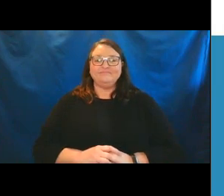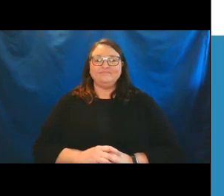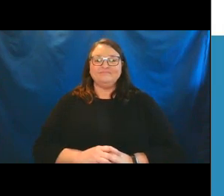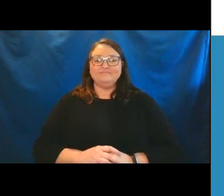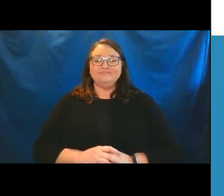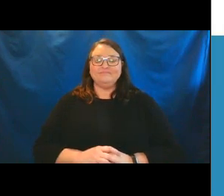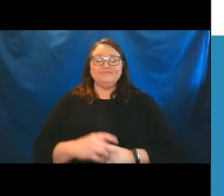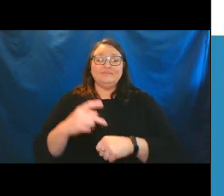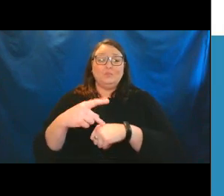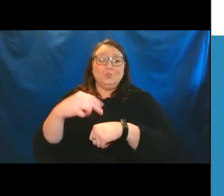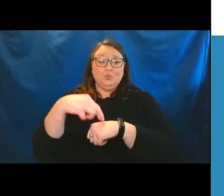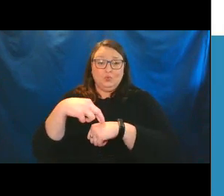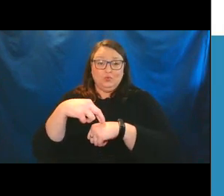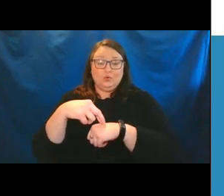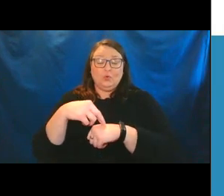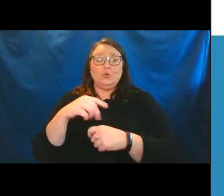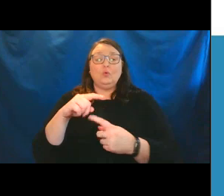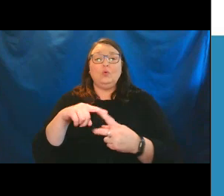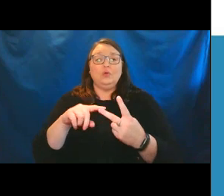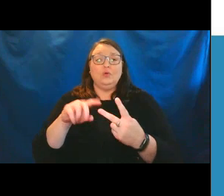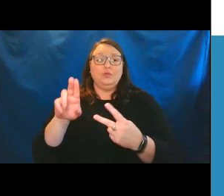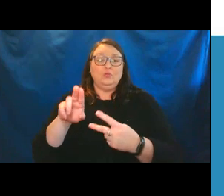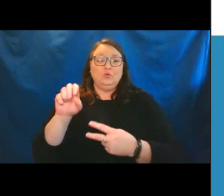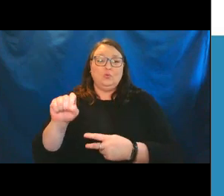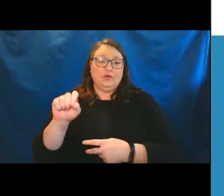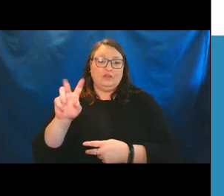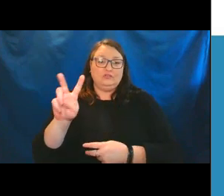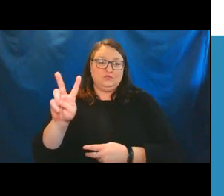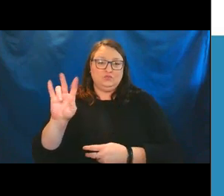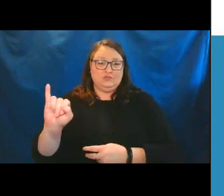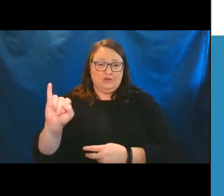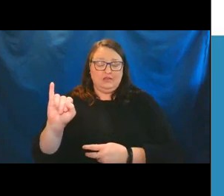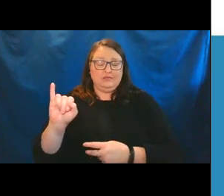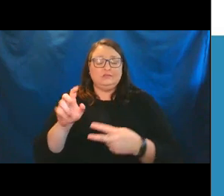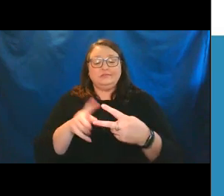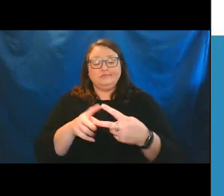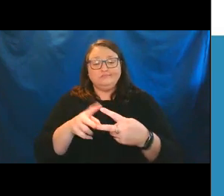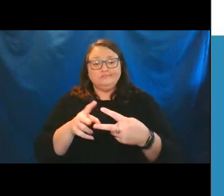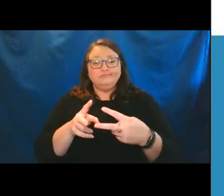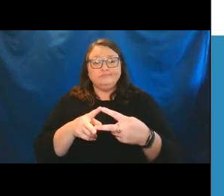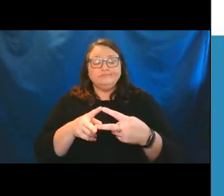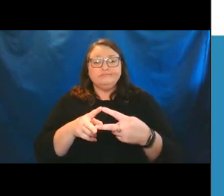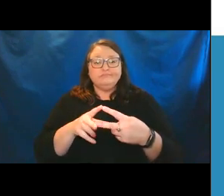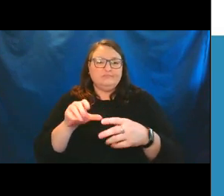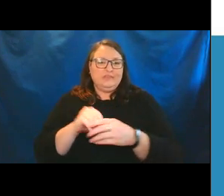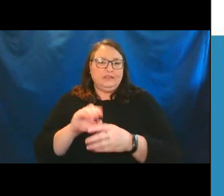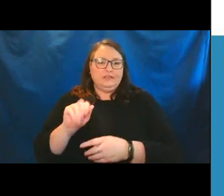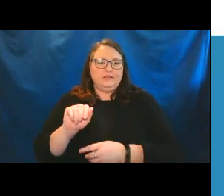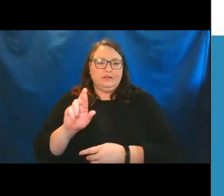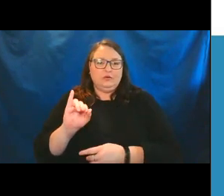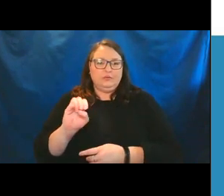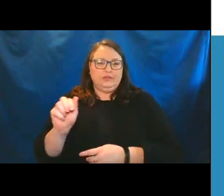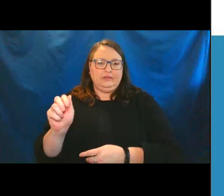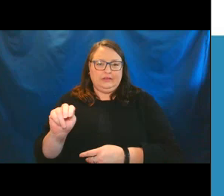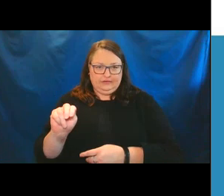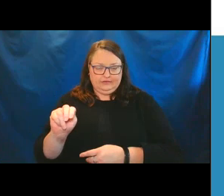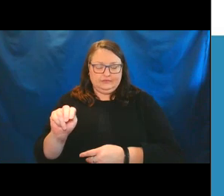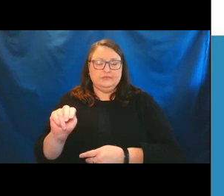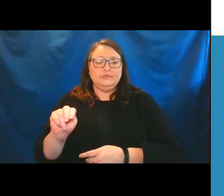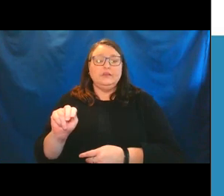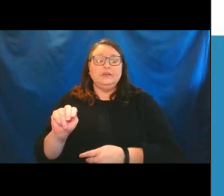Puerto Rico and the U.S. Virgin Islands are in the Caribbean, and the Caribbean